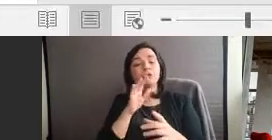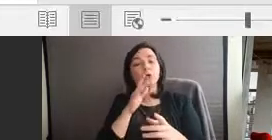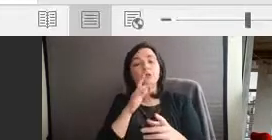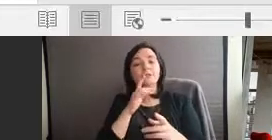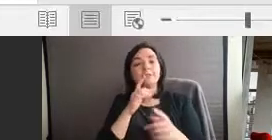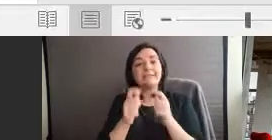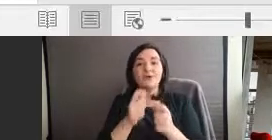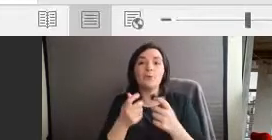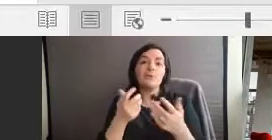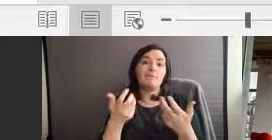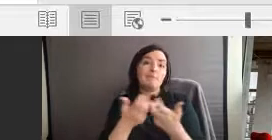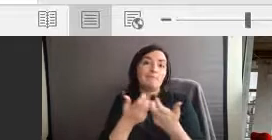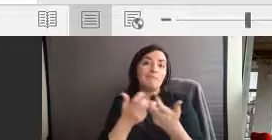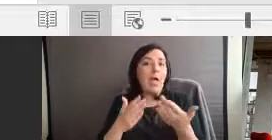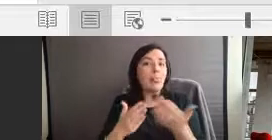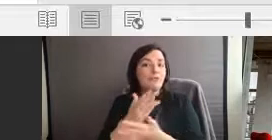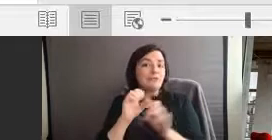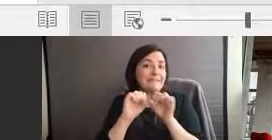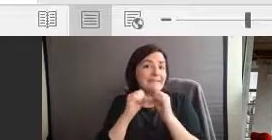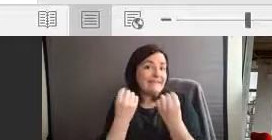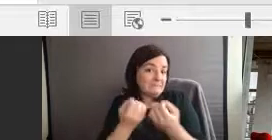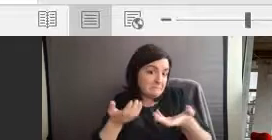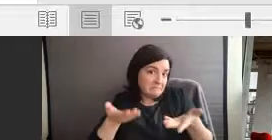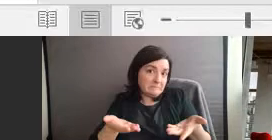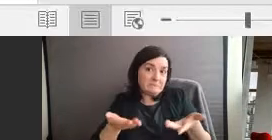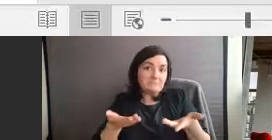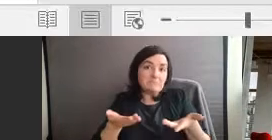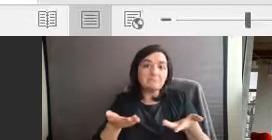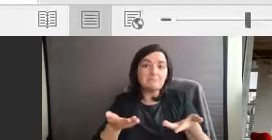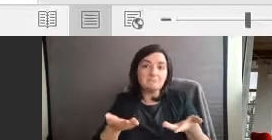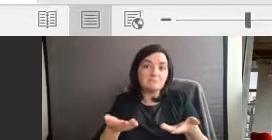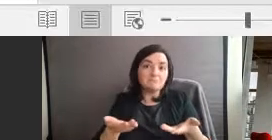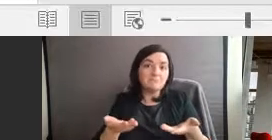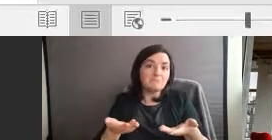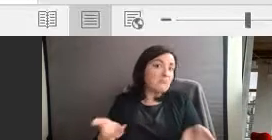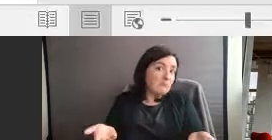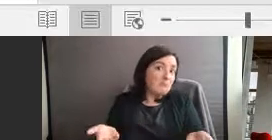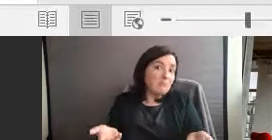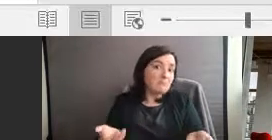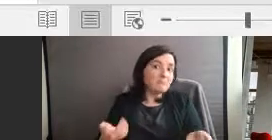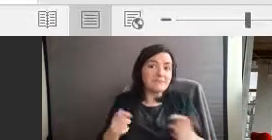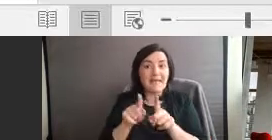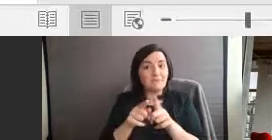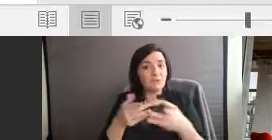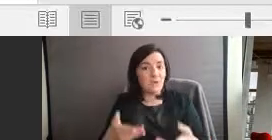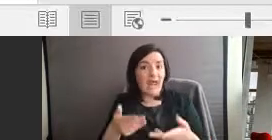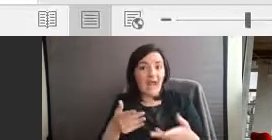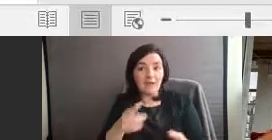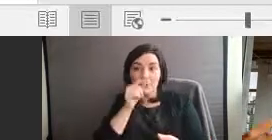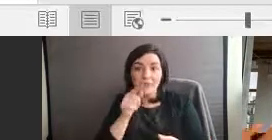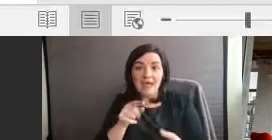In the same way that I'm engaging with you today, you could engage with your participants using Teams. You could